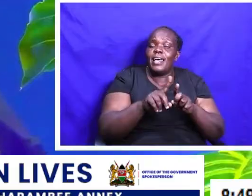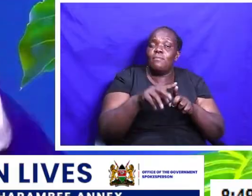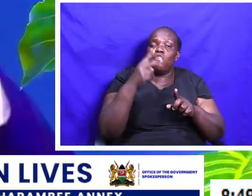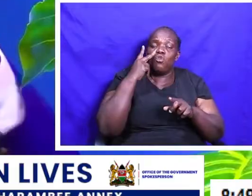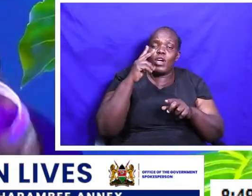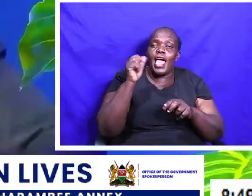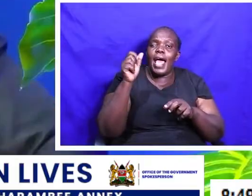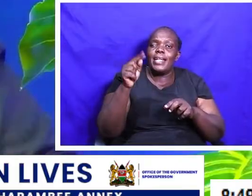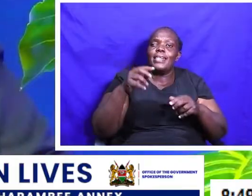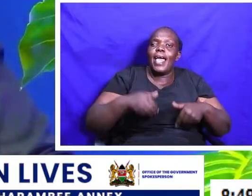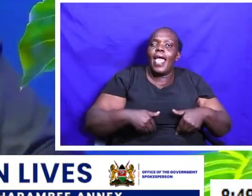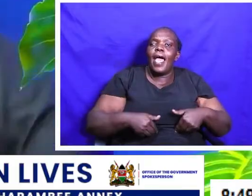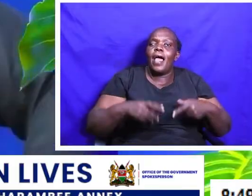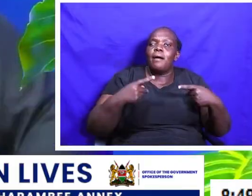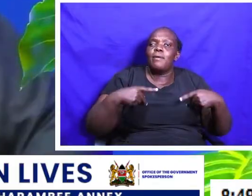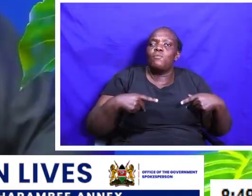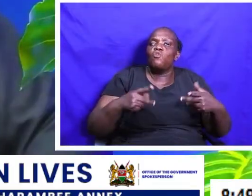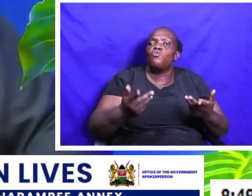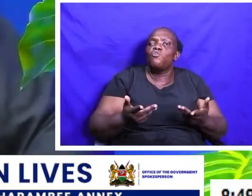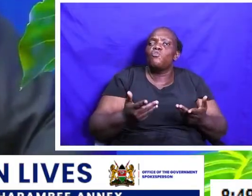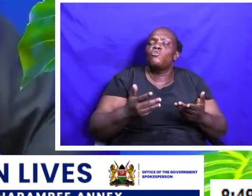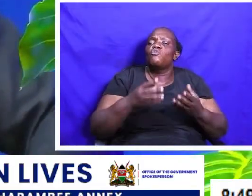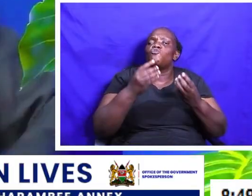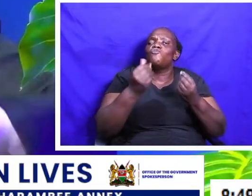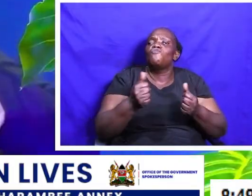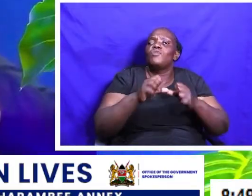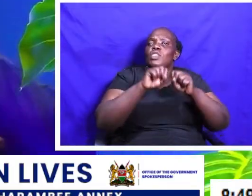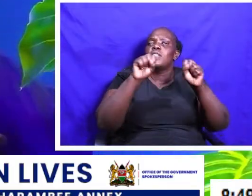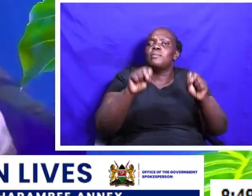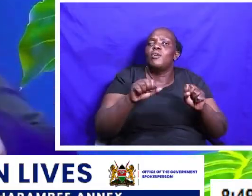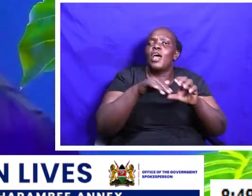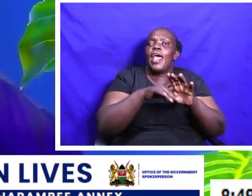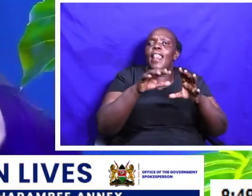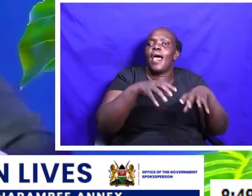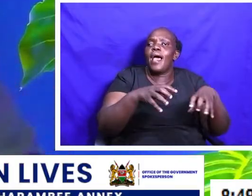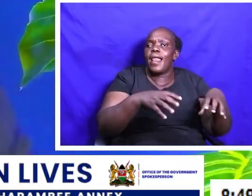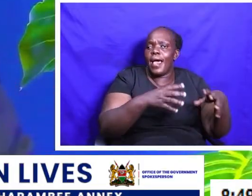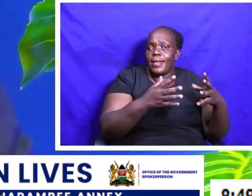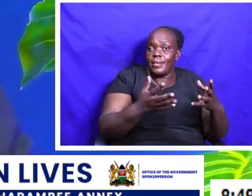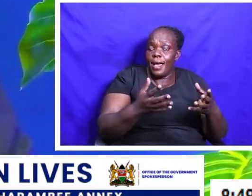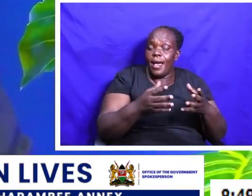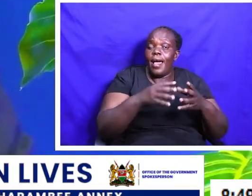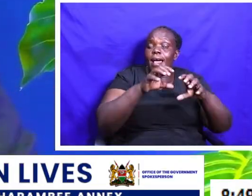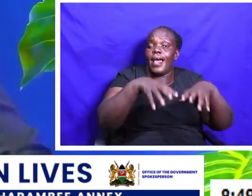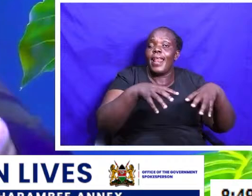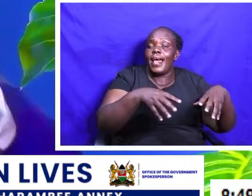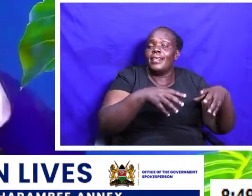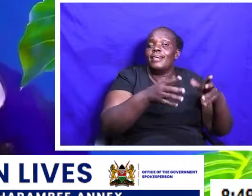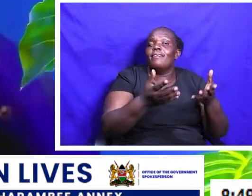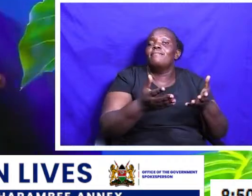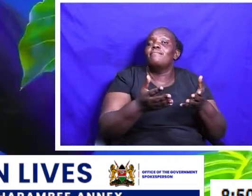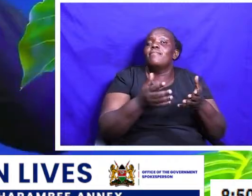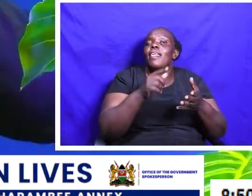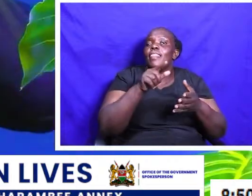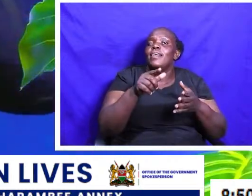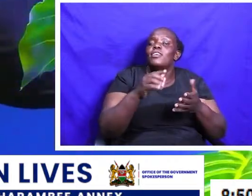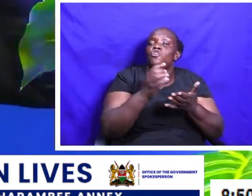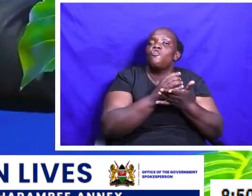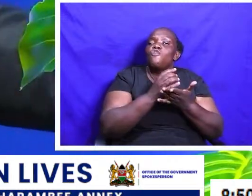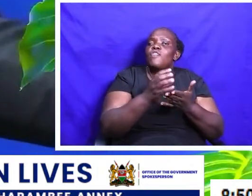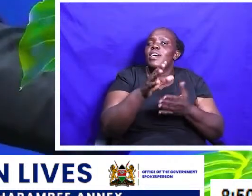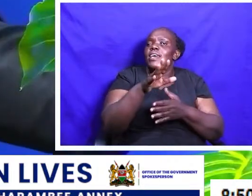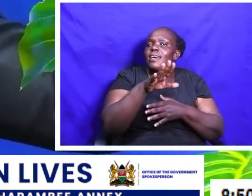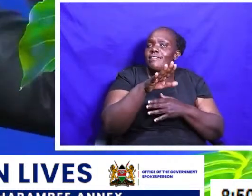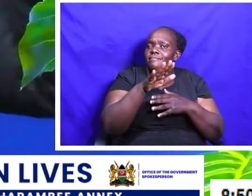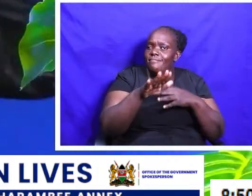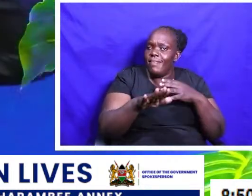Africa, what we are looking as young people is solving systems in agriculture. Agriculture, be it the